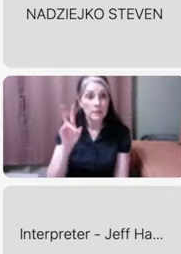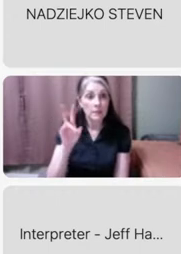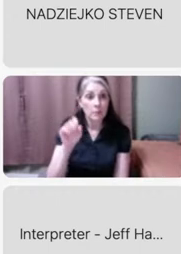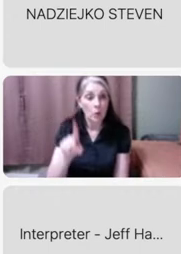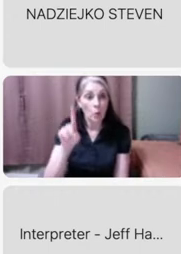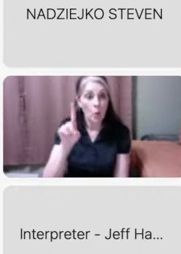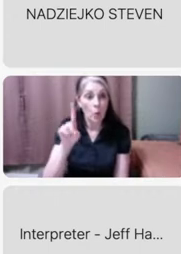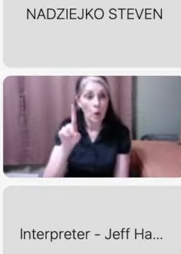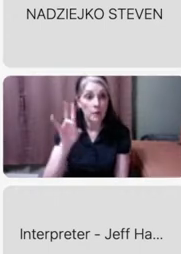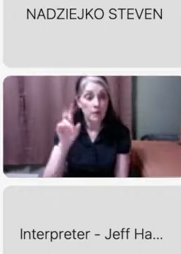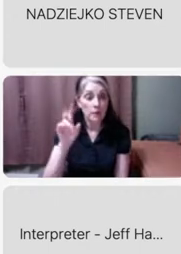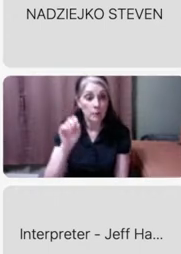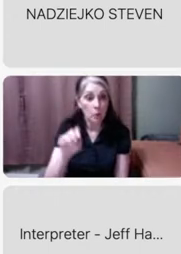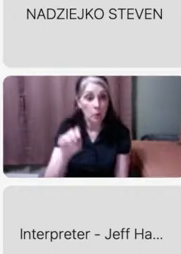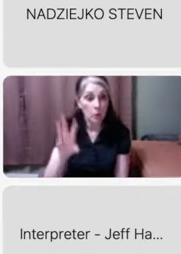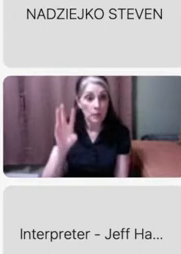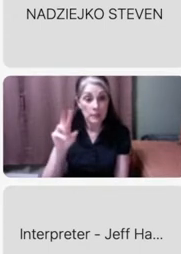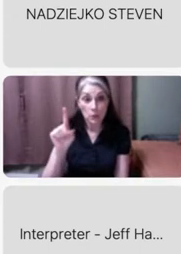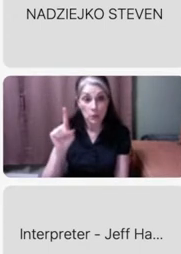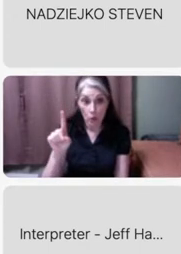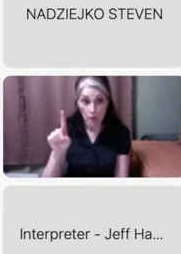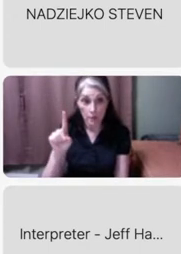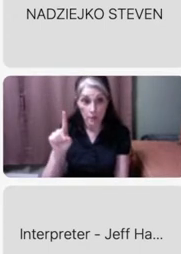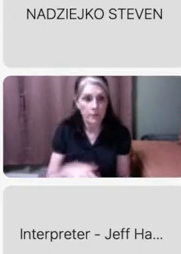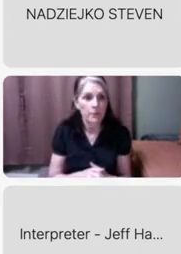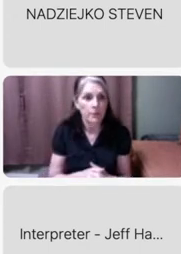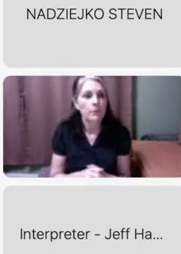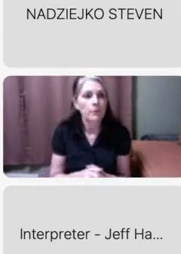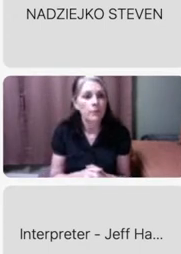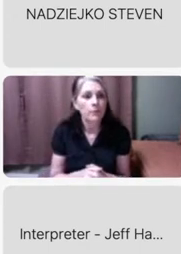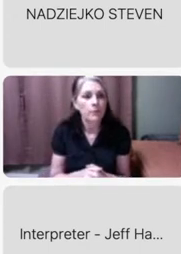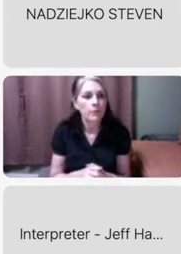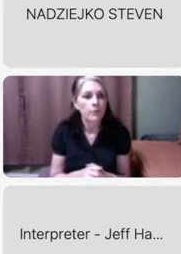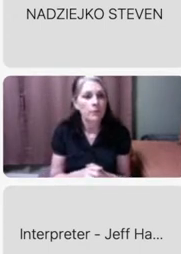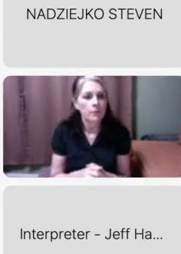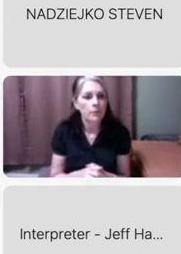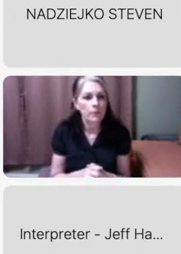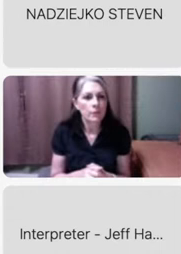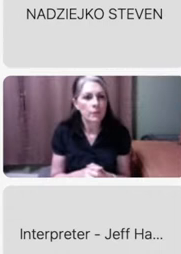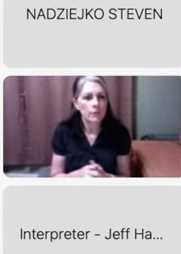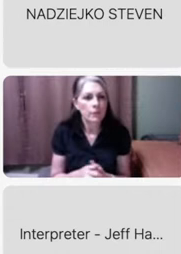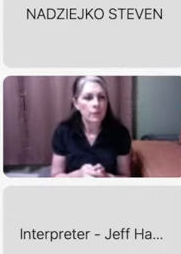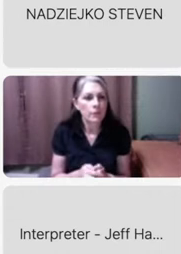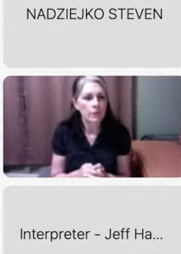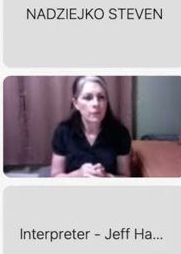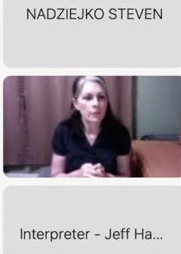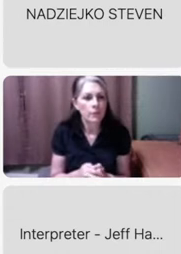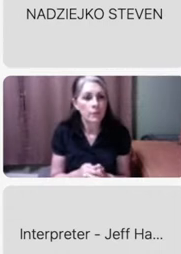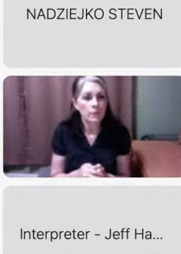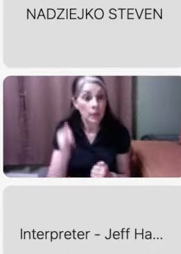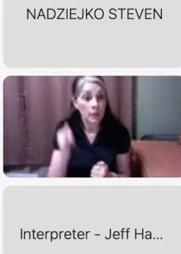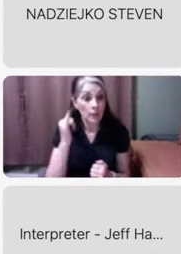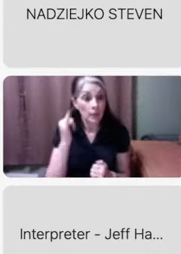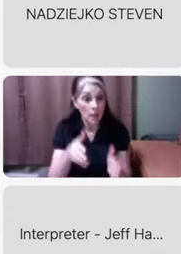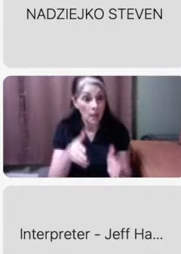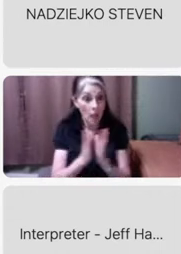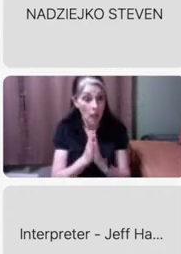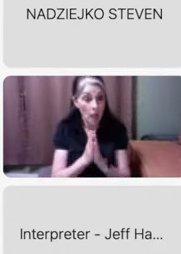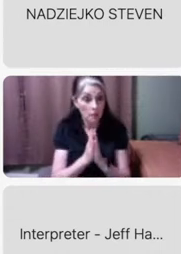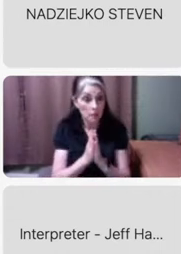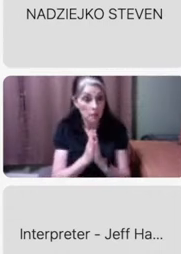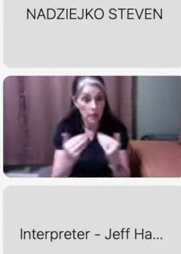7.61 i would like to um ask if anybody would like to have an item considered